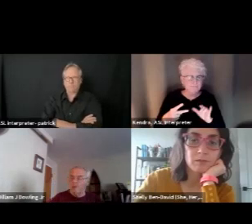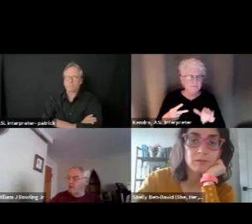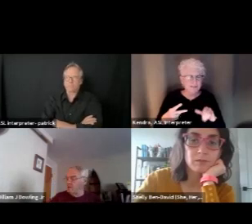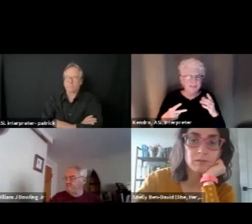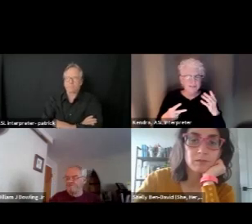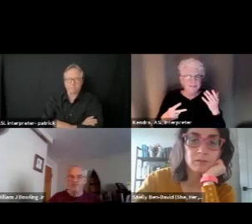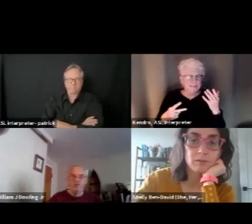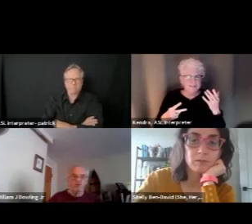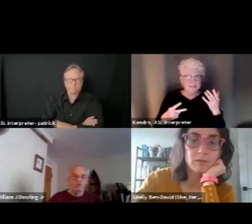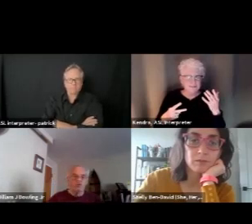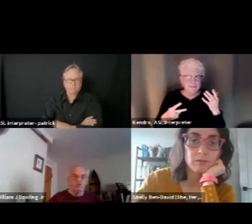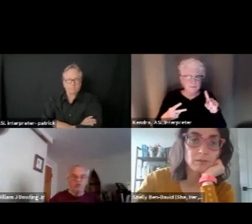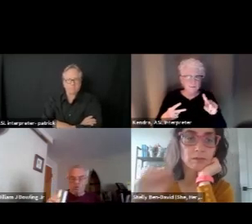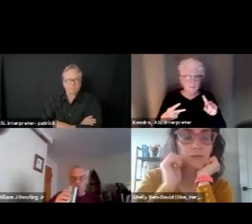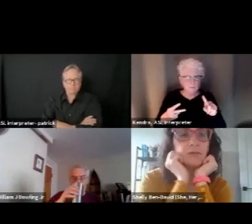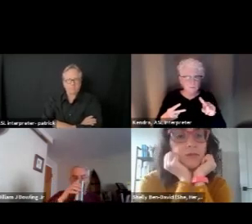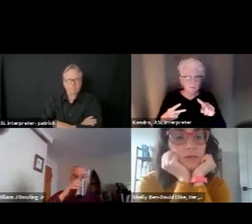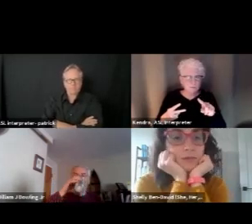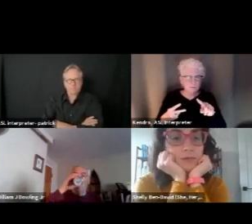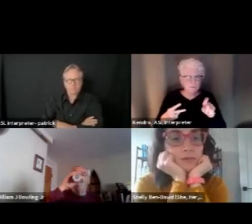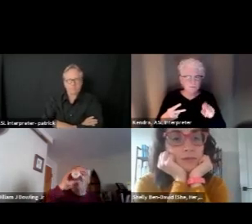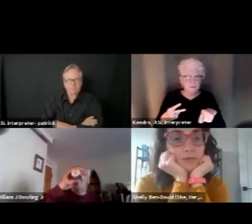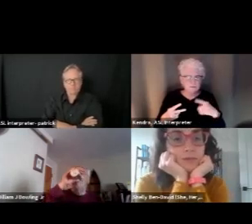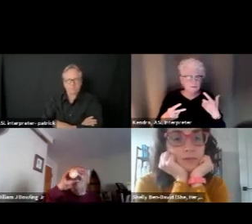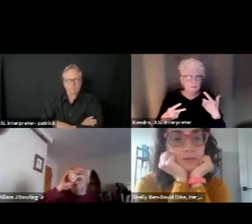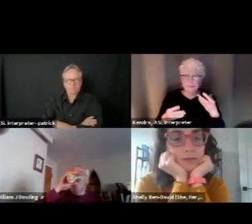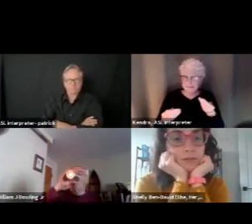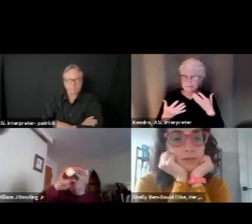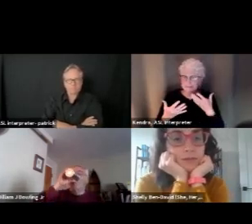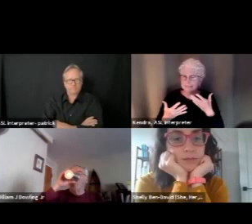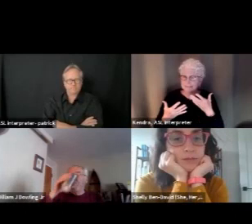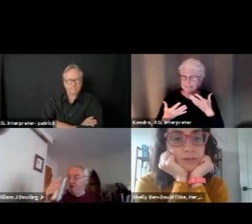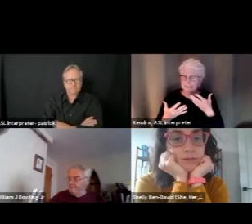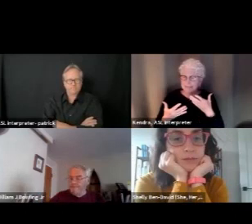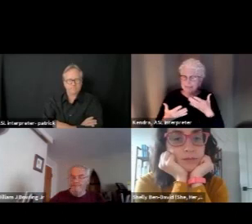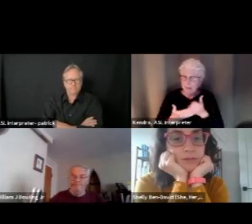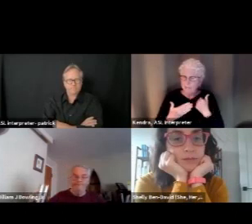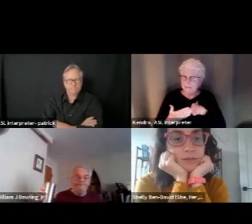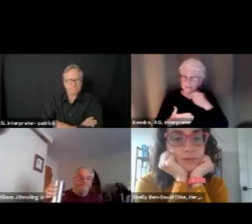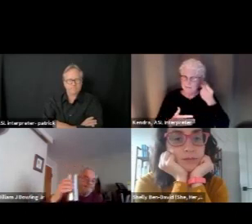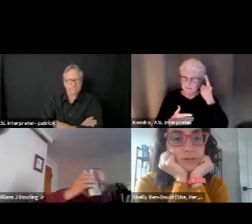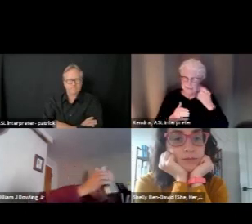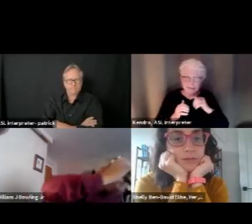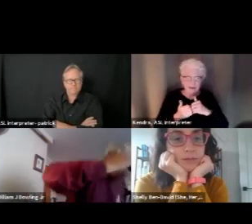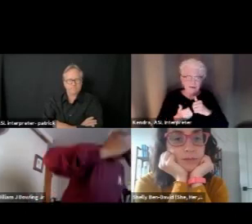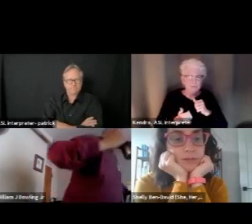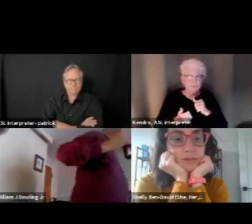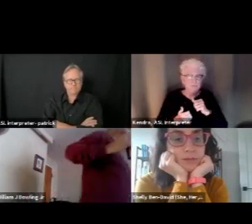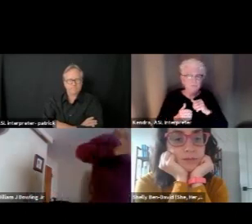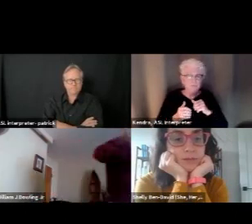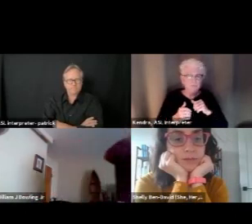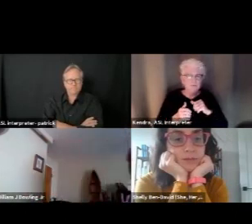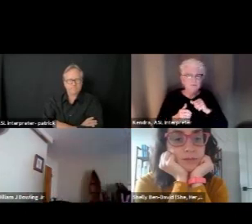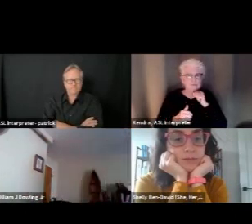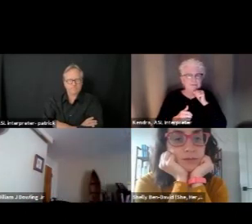this answering this question could help provide lessons on how not to conduct research on and support post-traumatic growth among